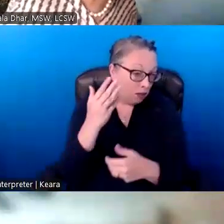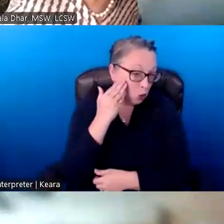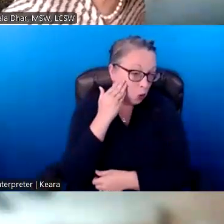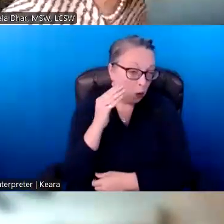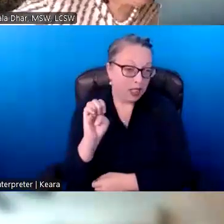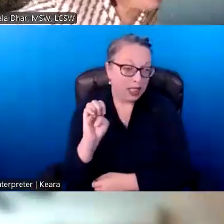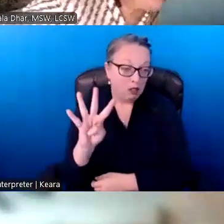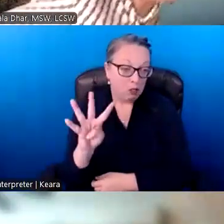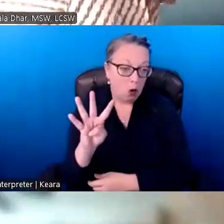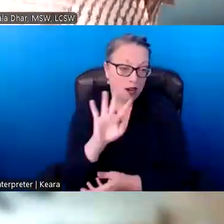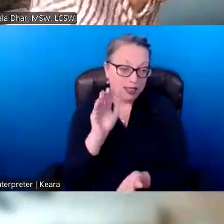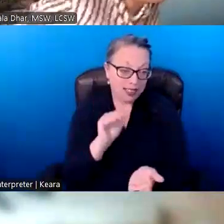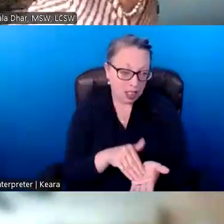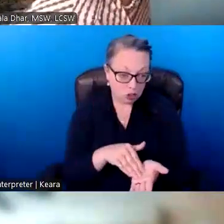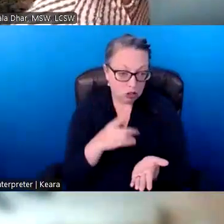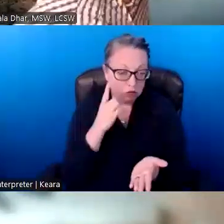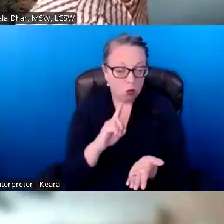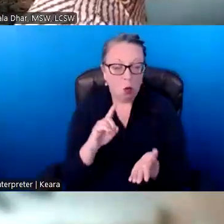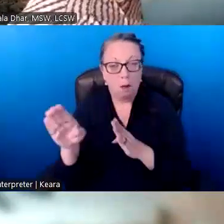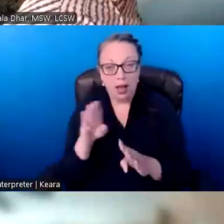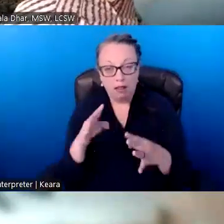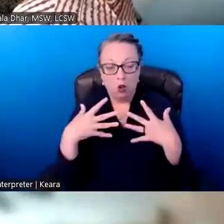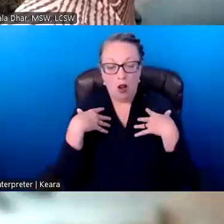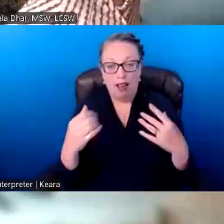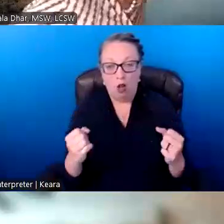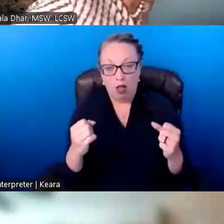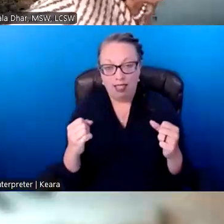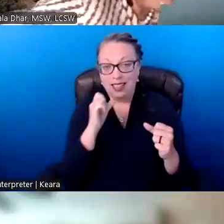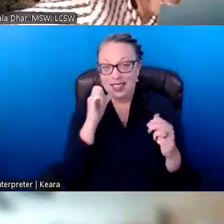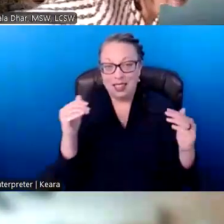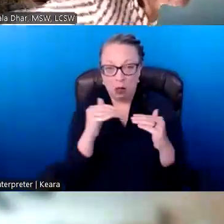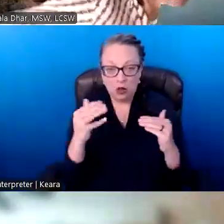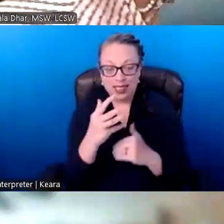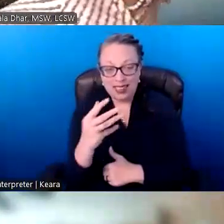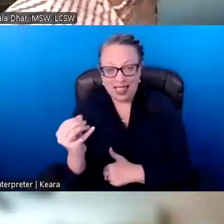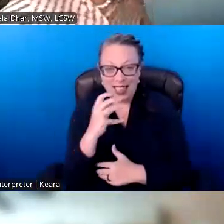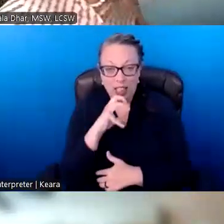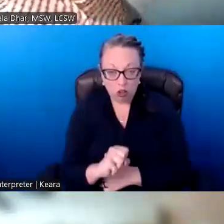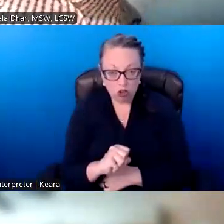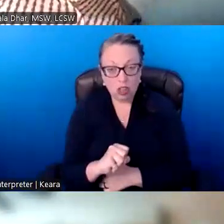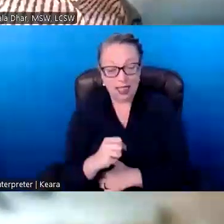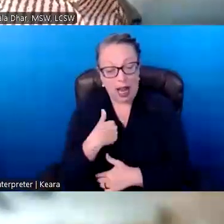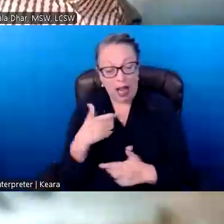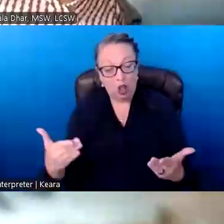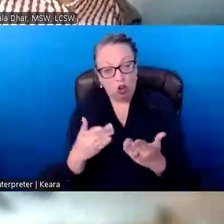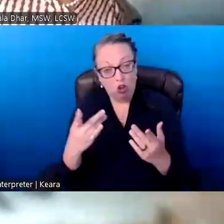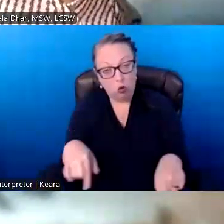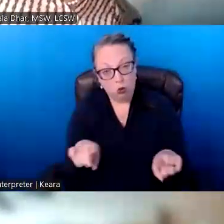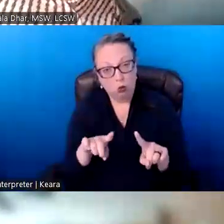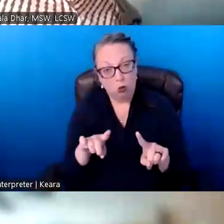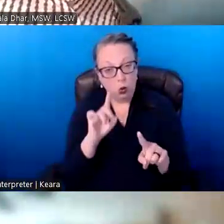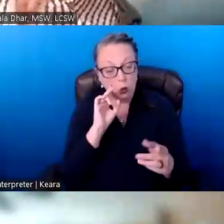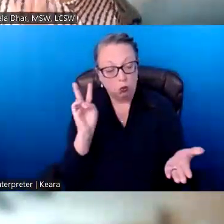of Excellence for Behavioral Health Disparities and Aging. If you do not know about it, I would highly, highly encourage you to check out their